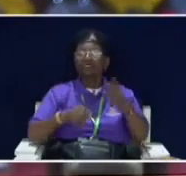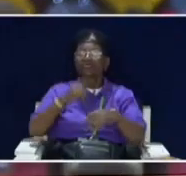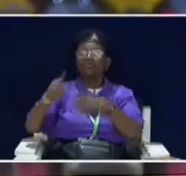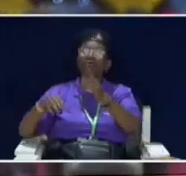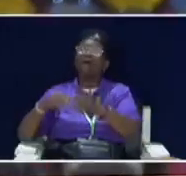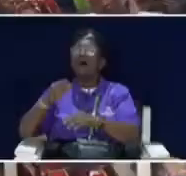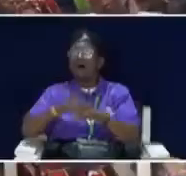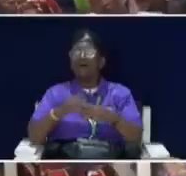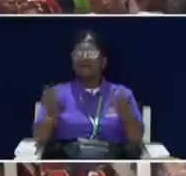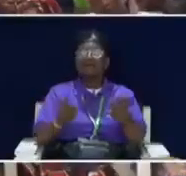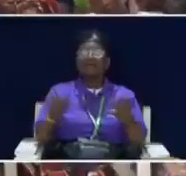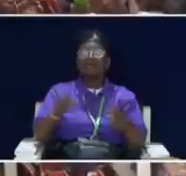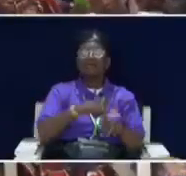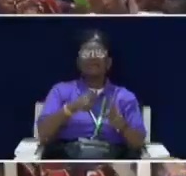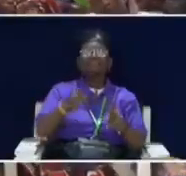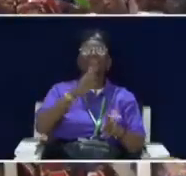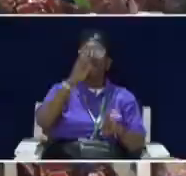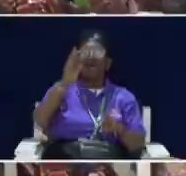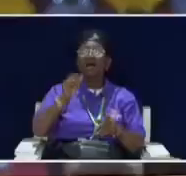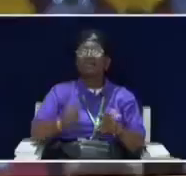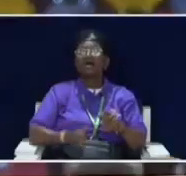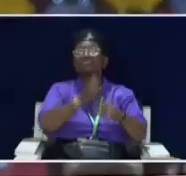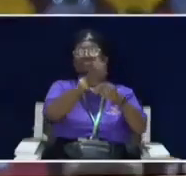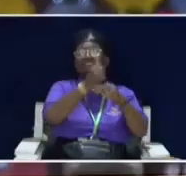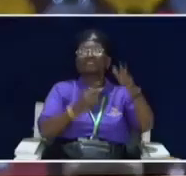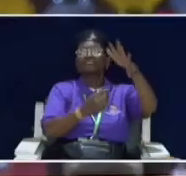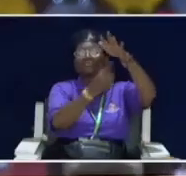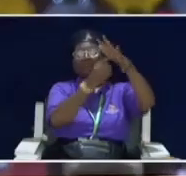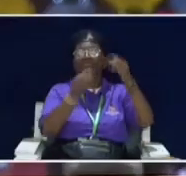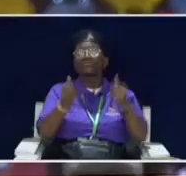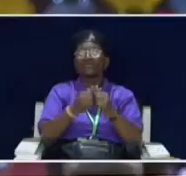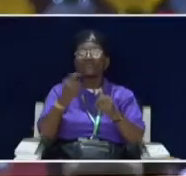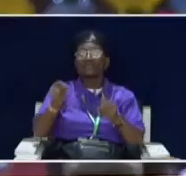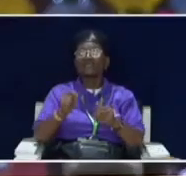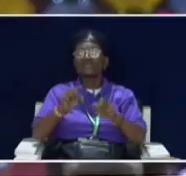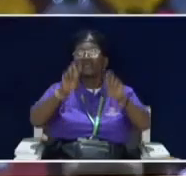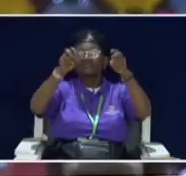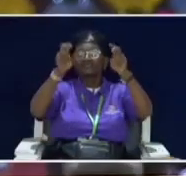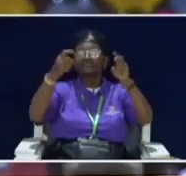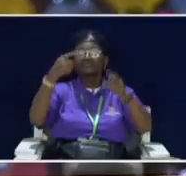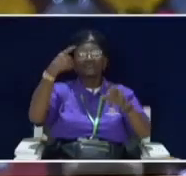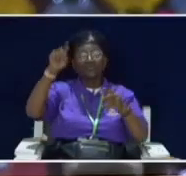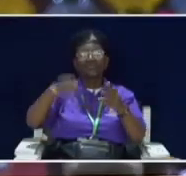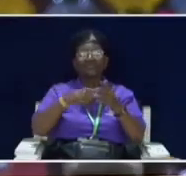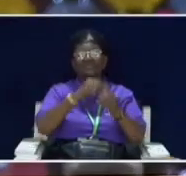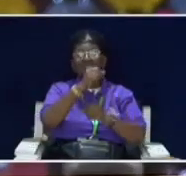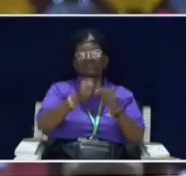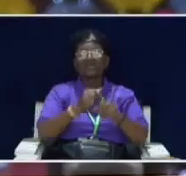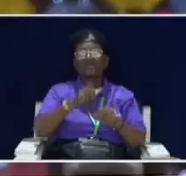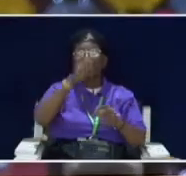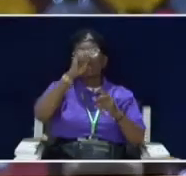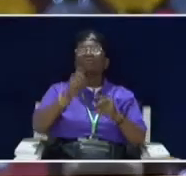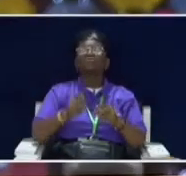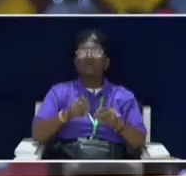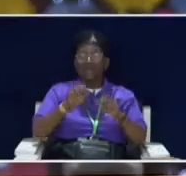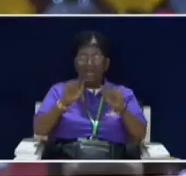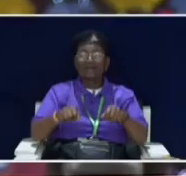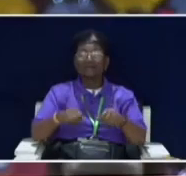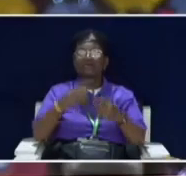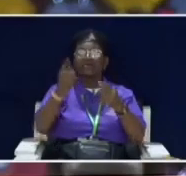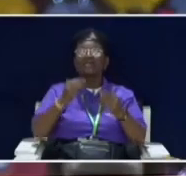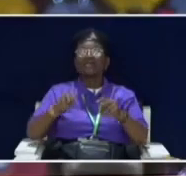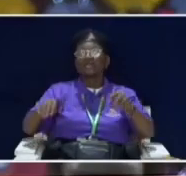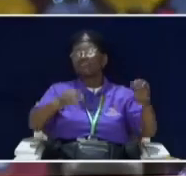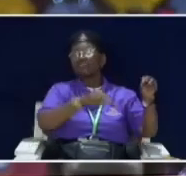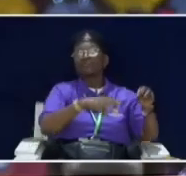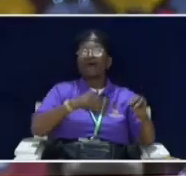you're on the mountaintop, with the theme for this year, that an eagle is there. Eagle can only move, like my brothers were sharing